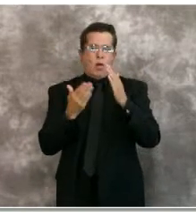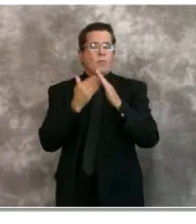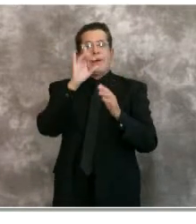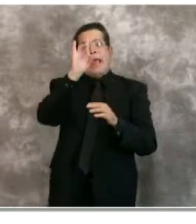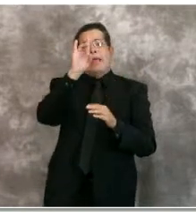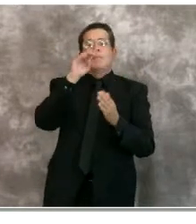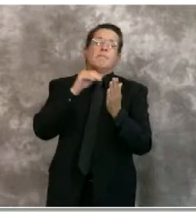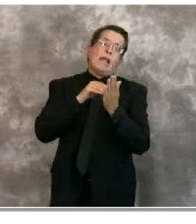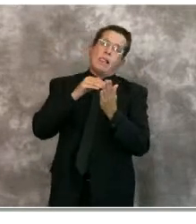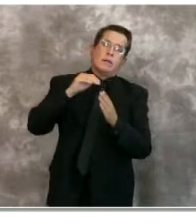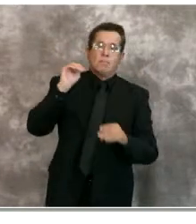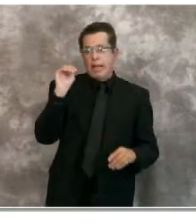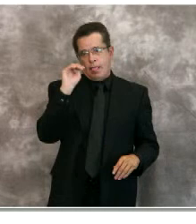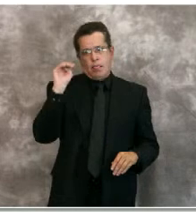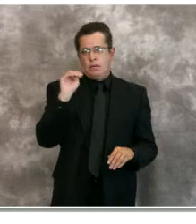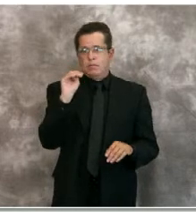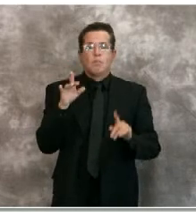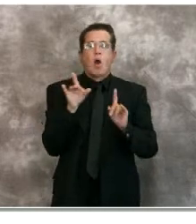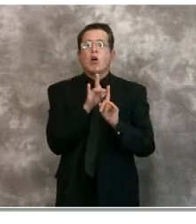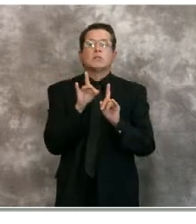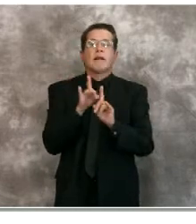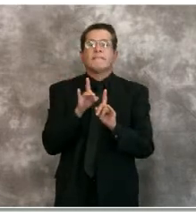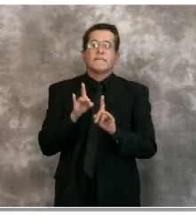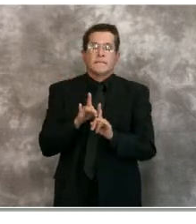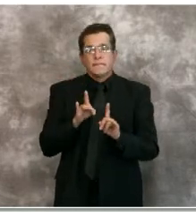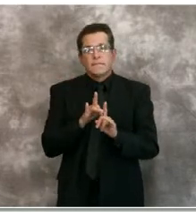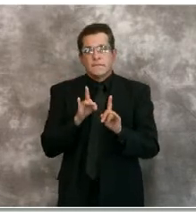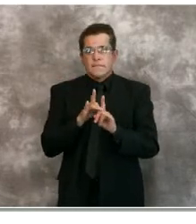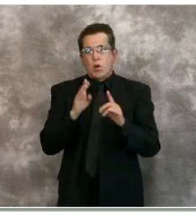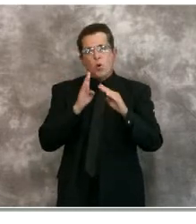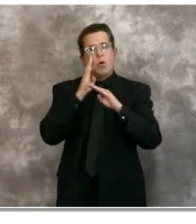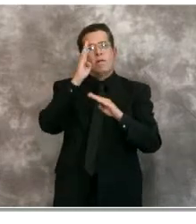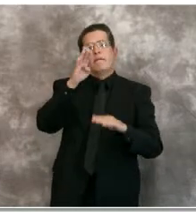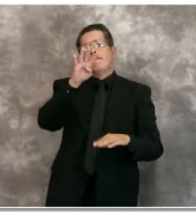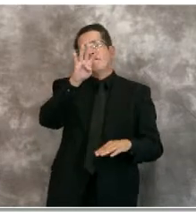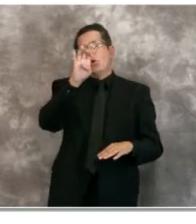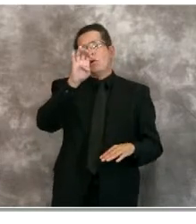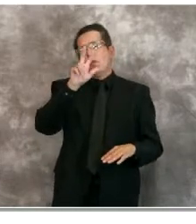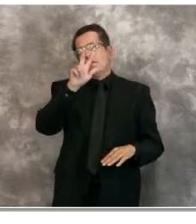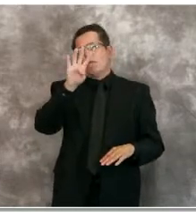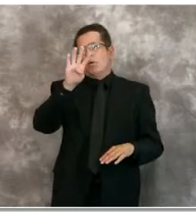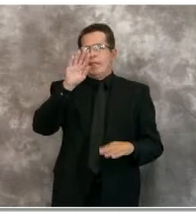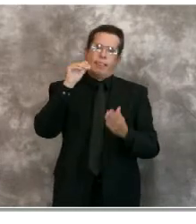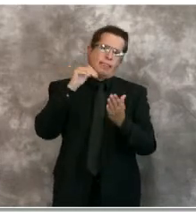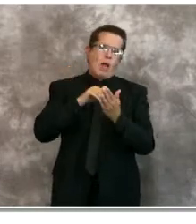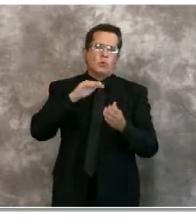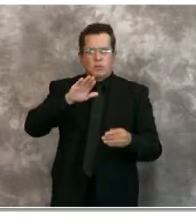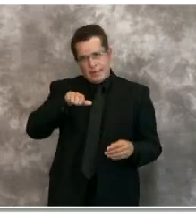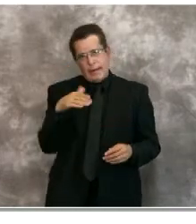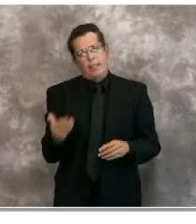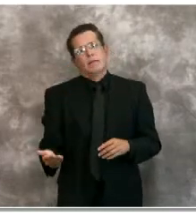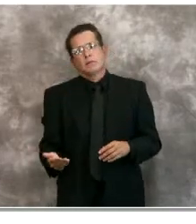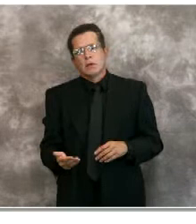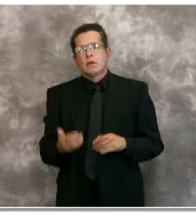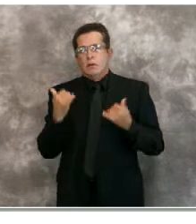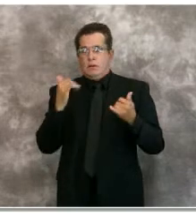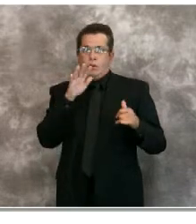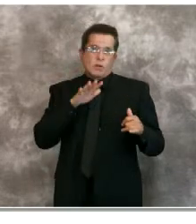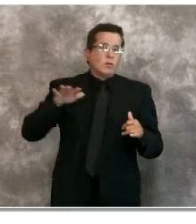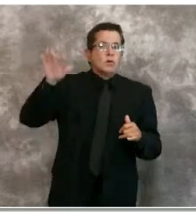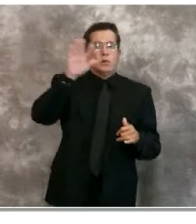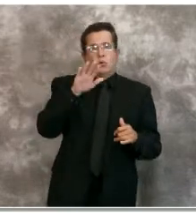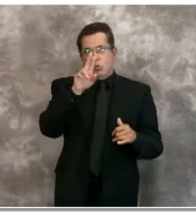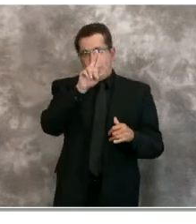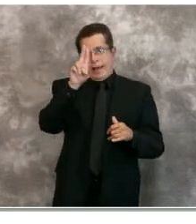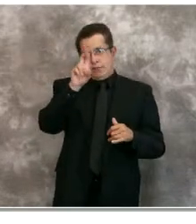million positive cases, which includes over 434,000 deaths. Nationwide, the United States